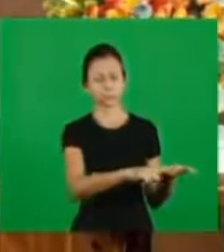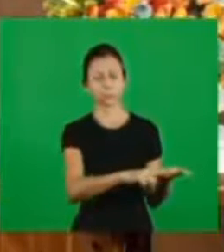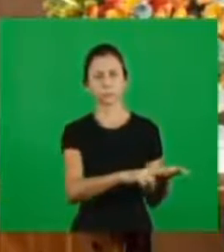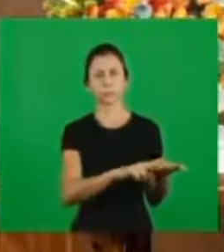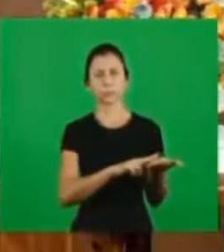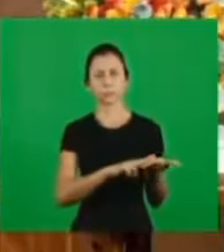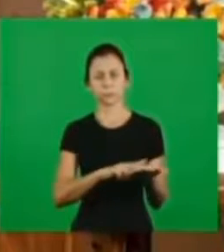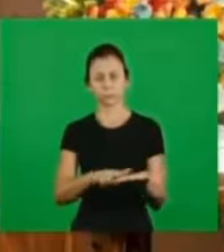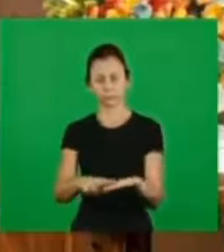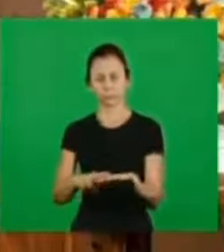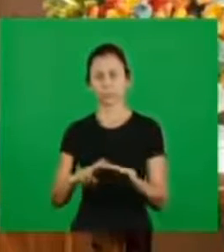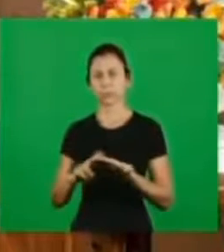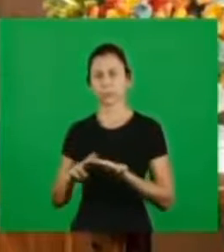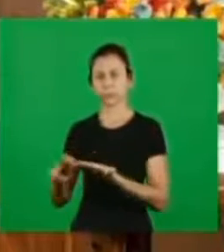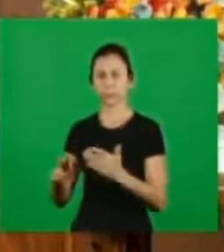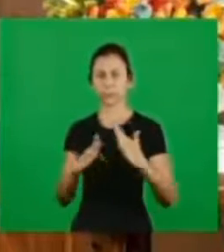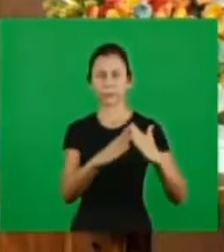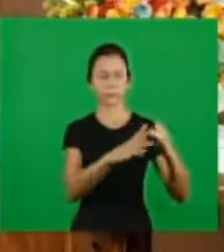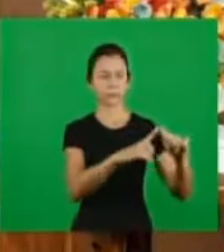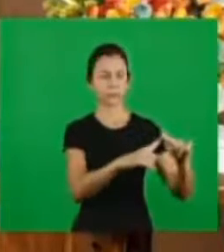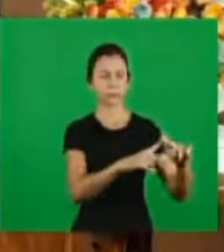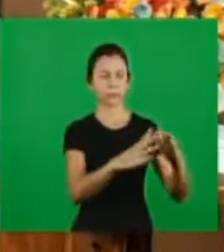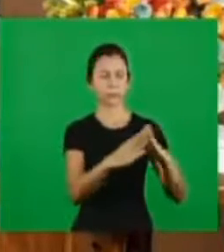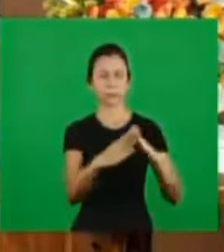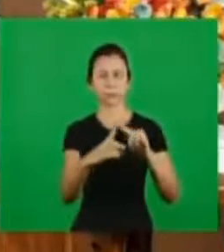churches when John was...